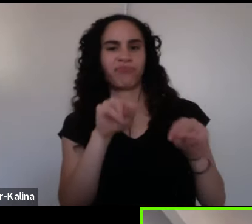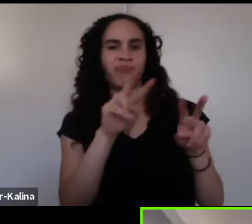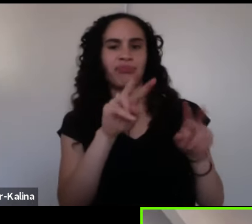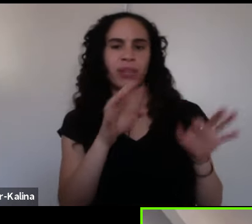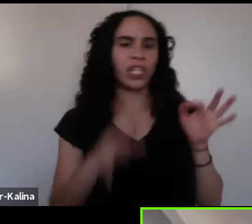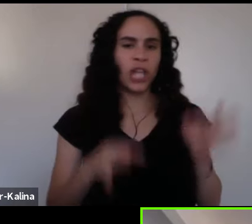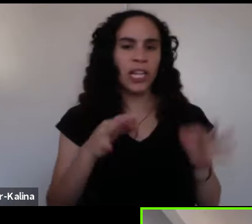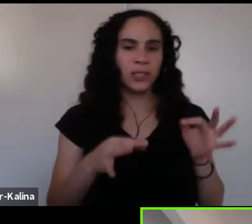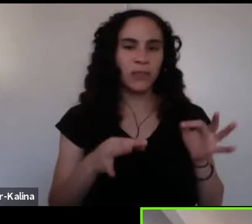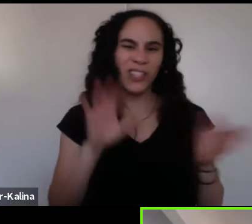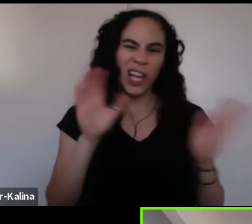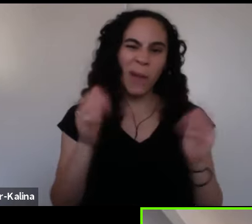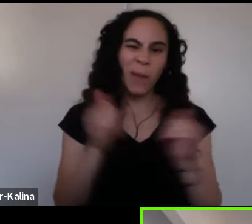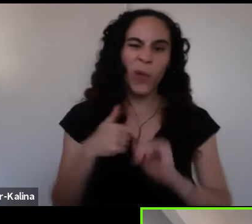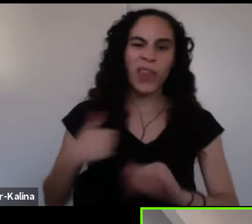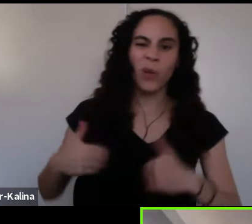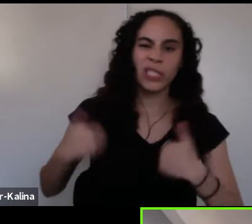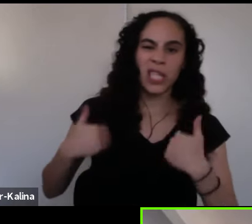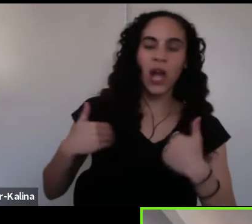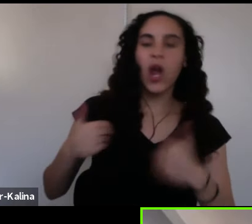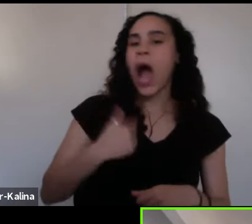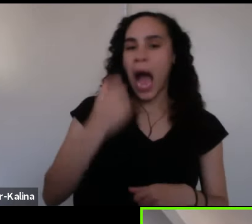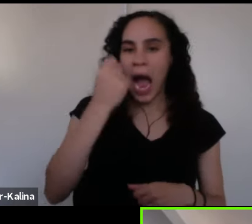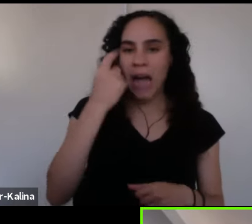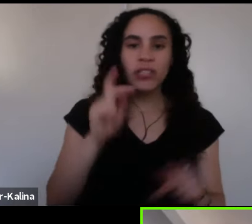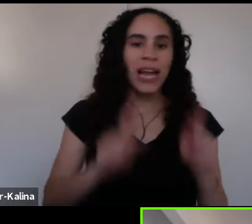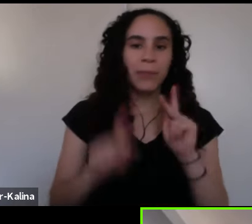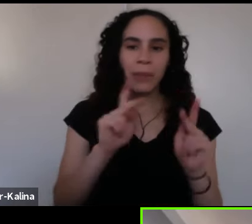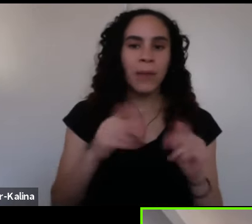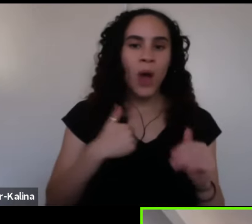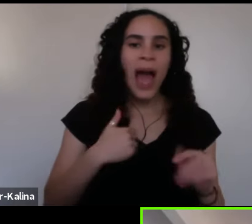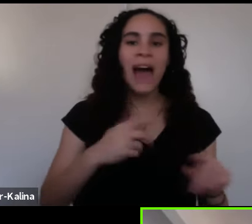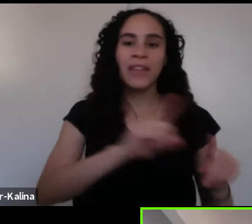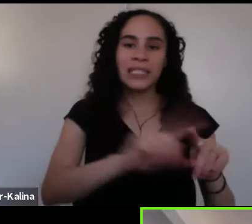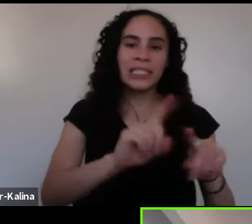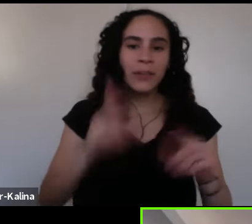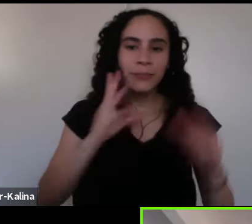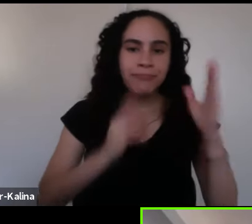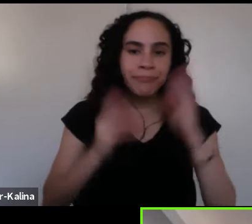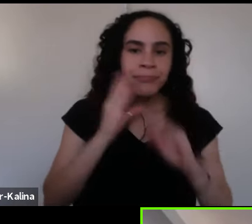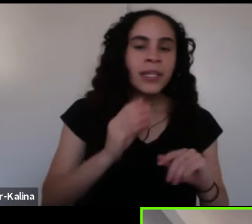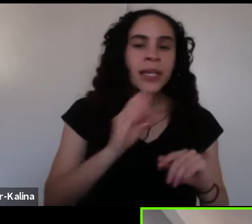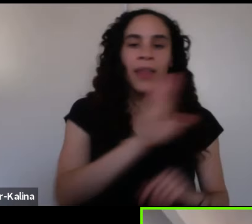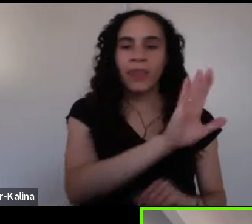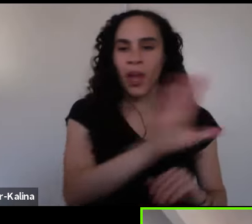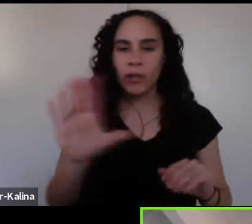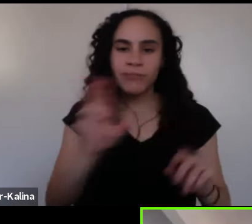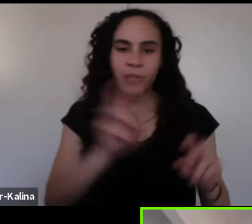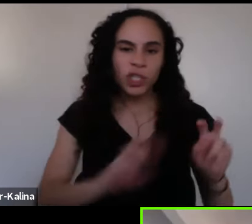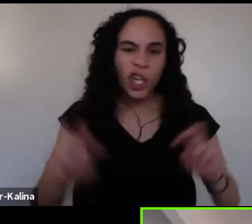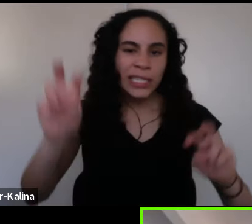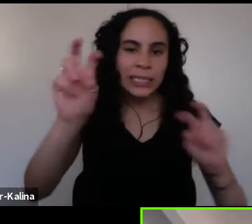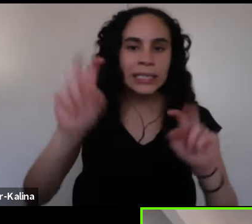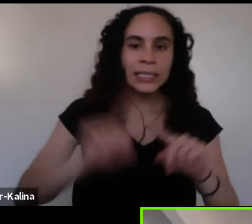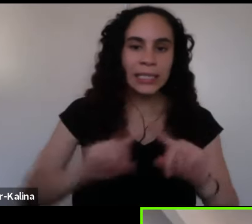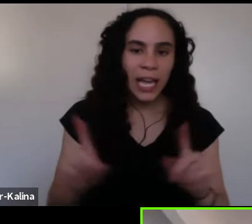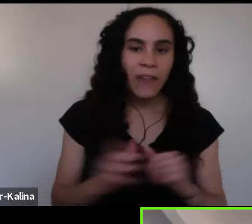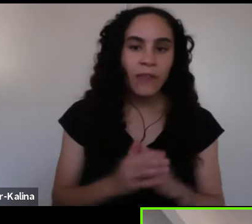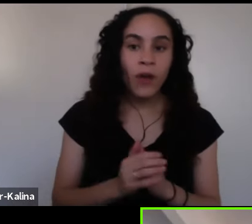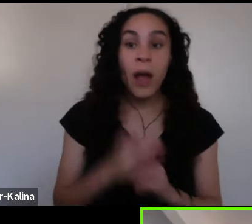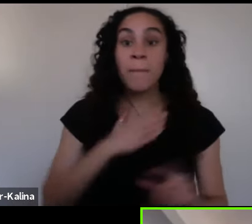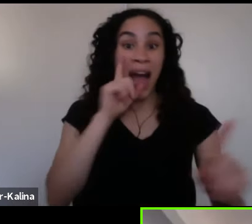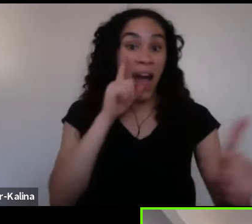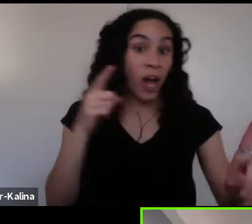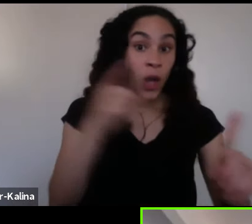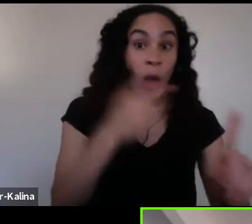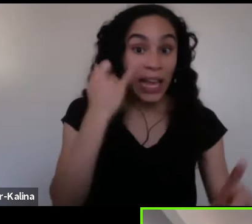younger. I understand that people are at very different places in their journey. And if my end goal is to get them to a place where they truly understand this